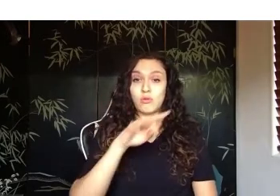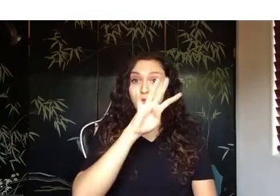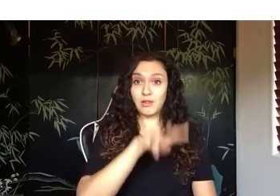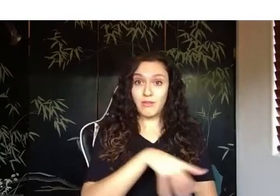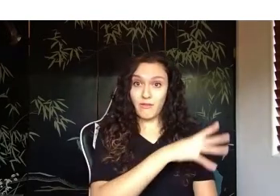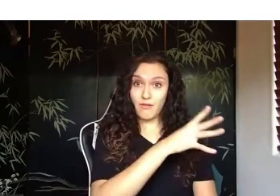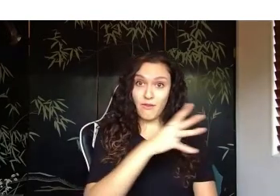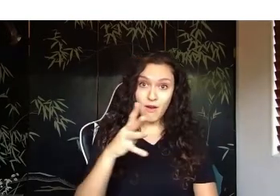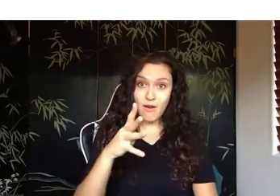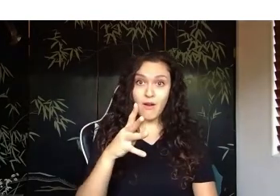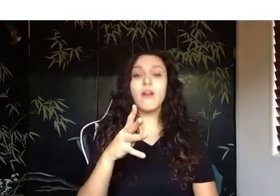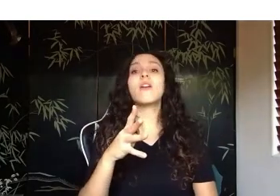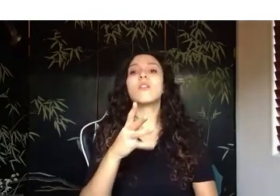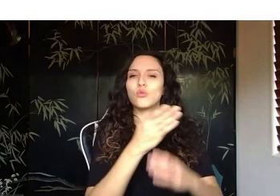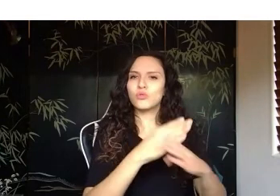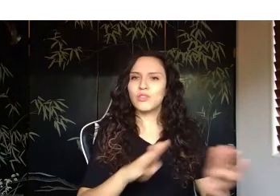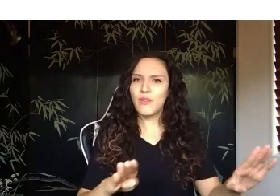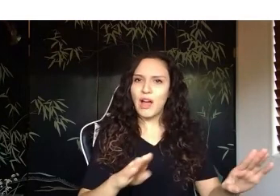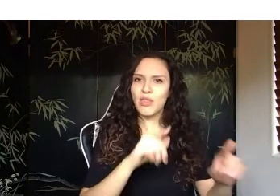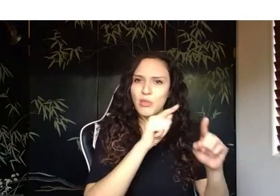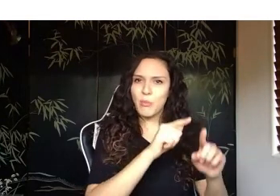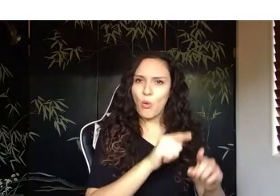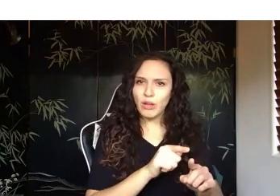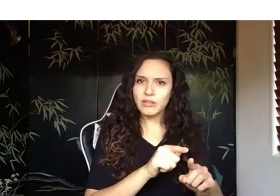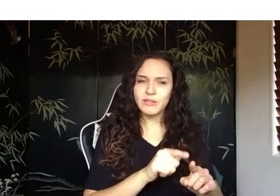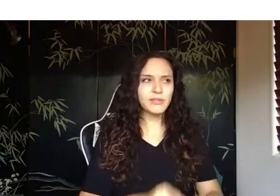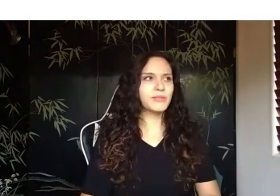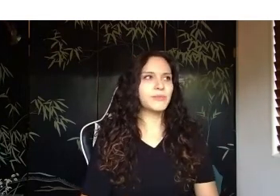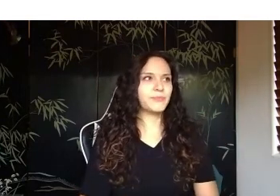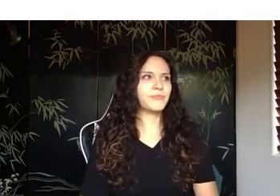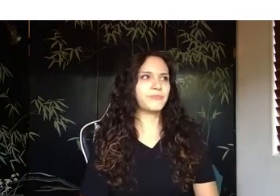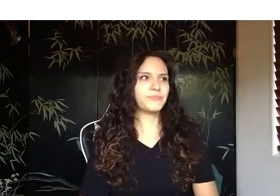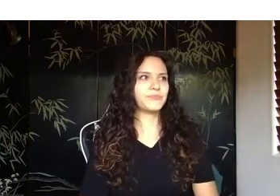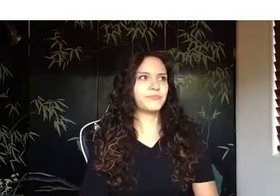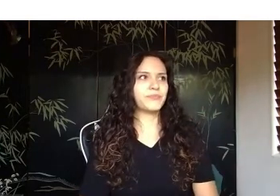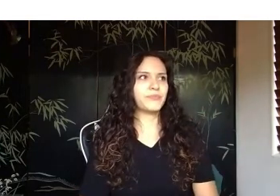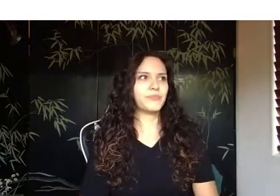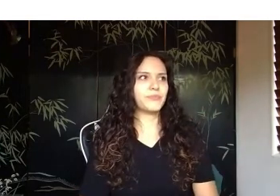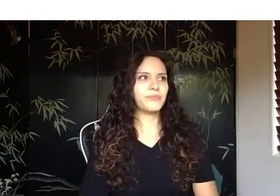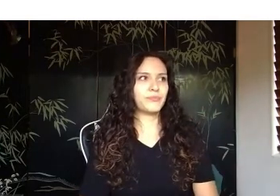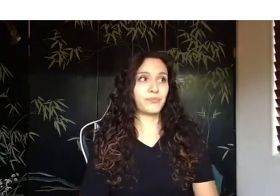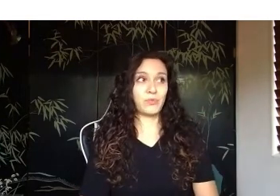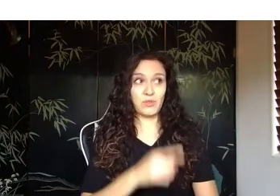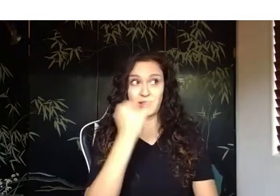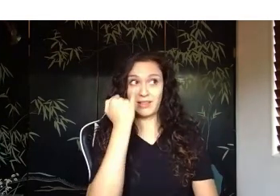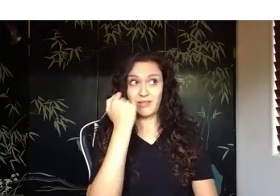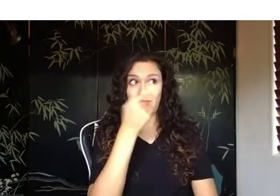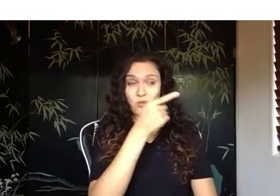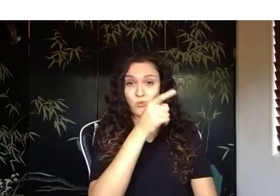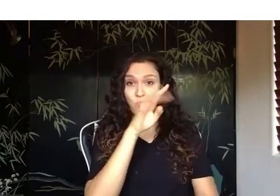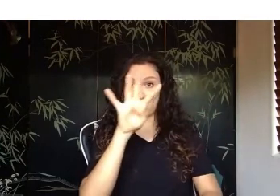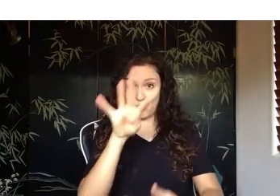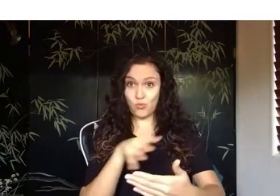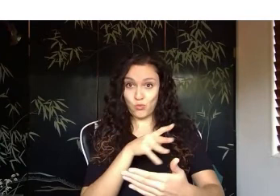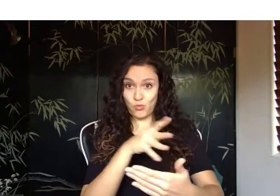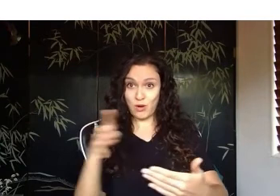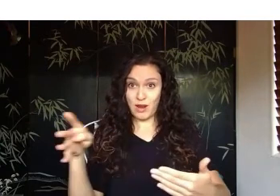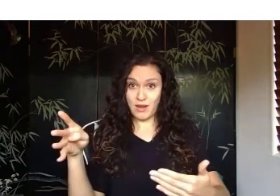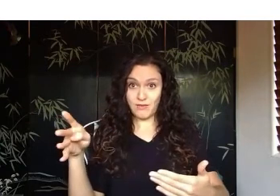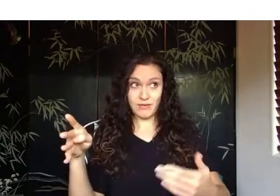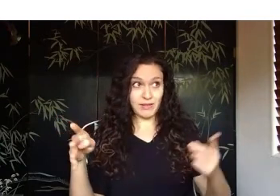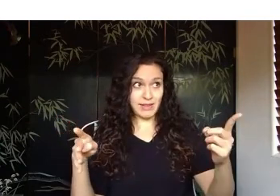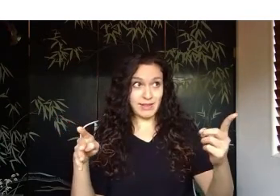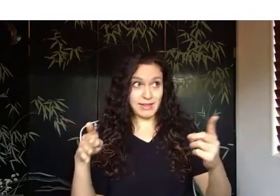to divide the points. Remember, this set represents an exact point on a graph. Right? If I were to graph it,